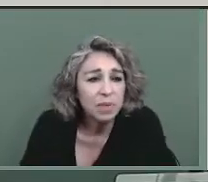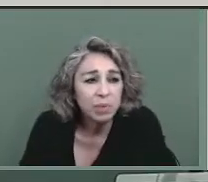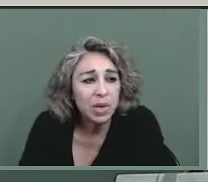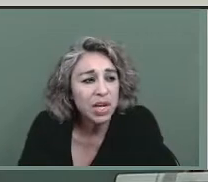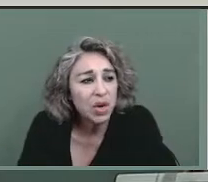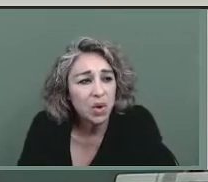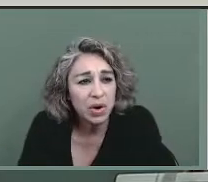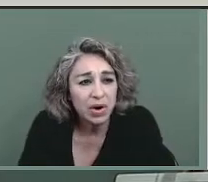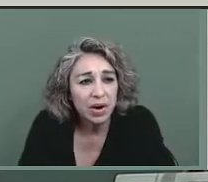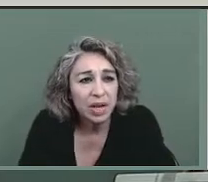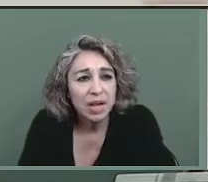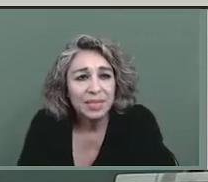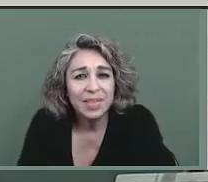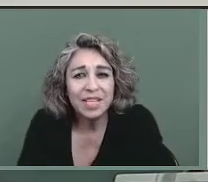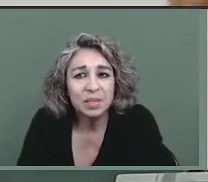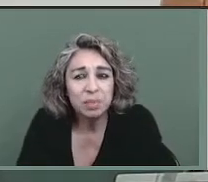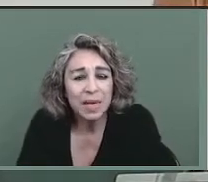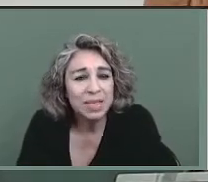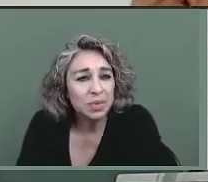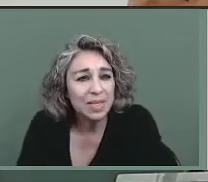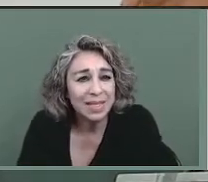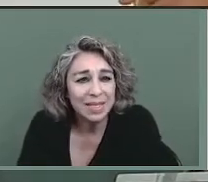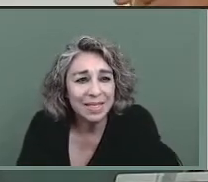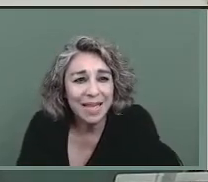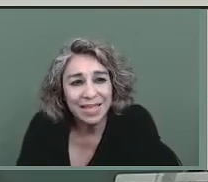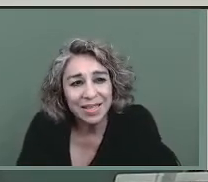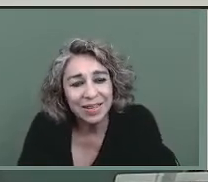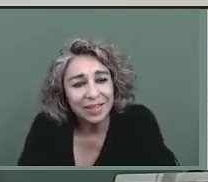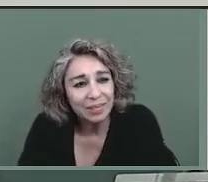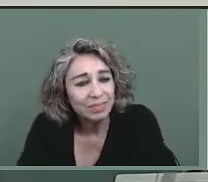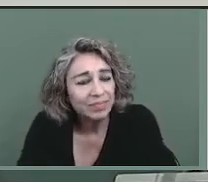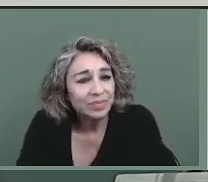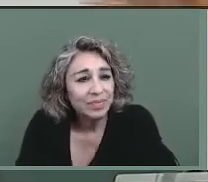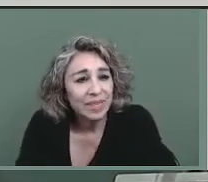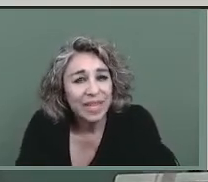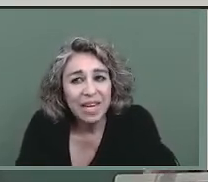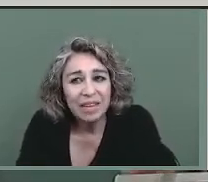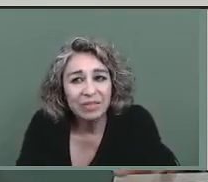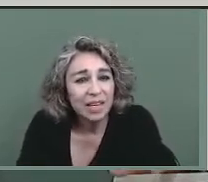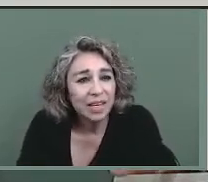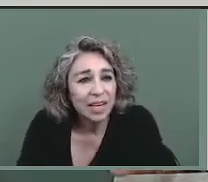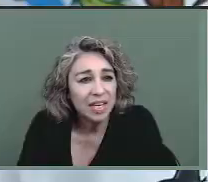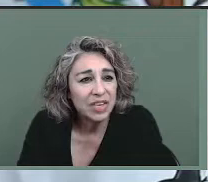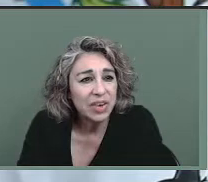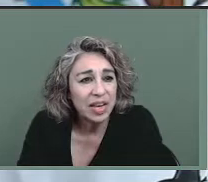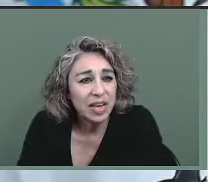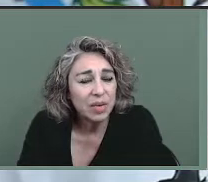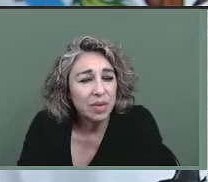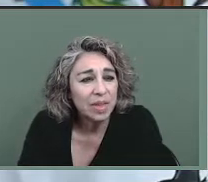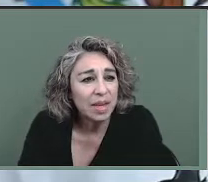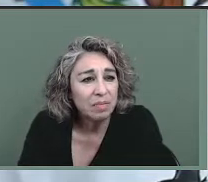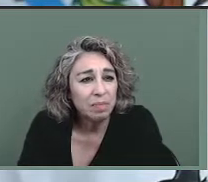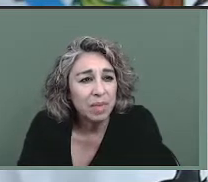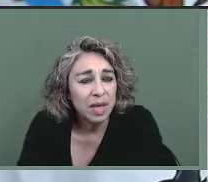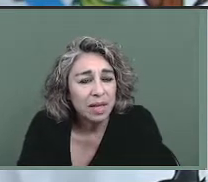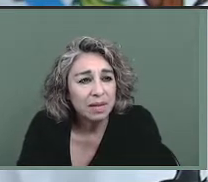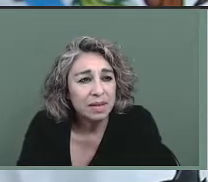to be putting order. This place was a disaster. They left the country with a